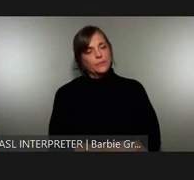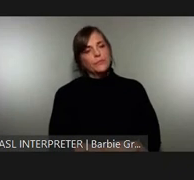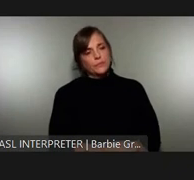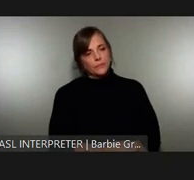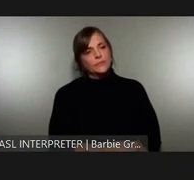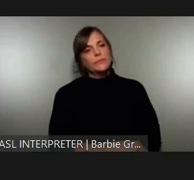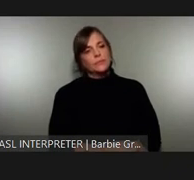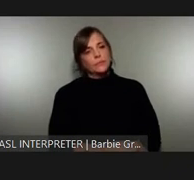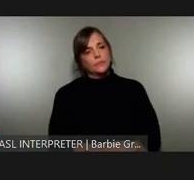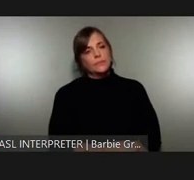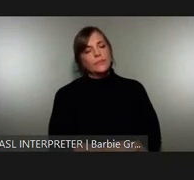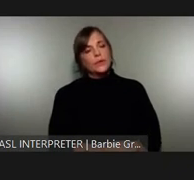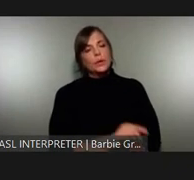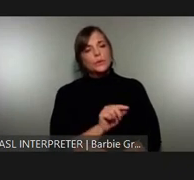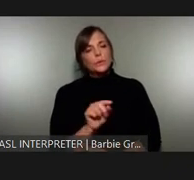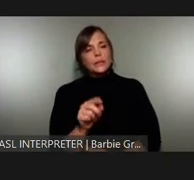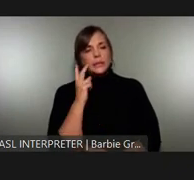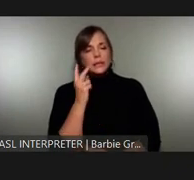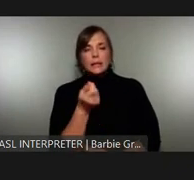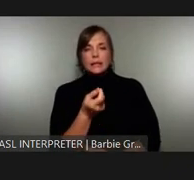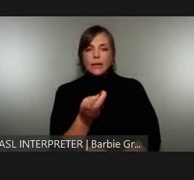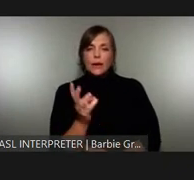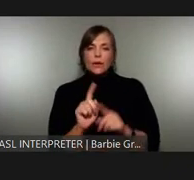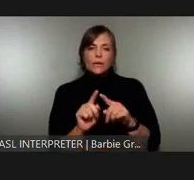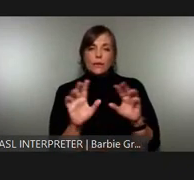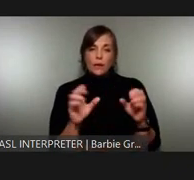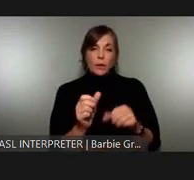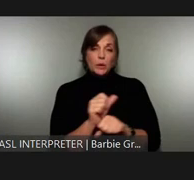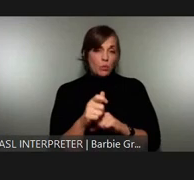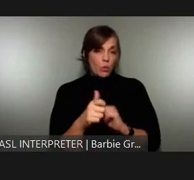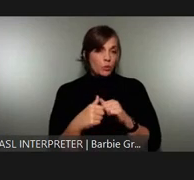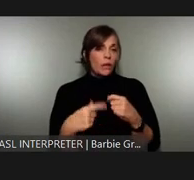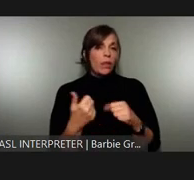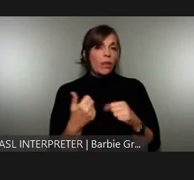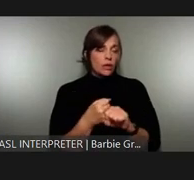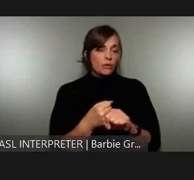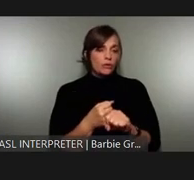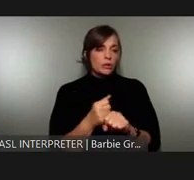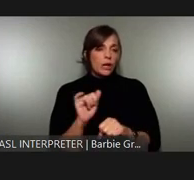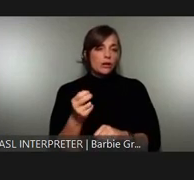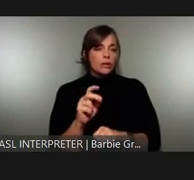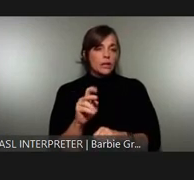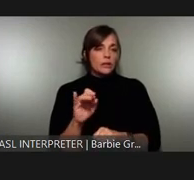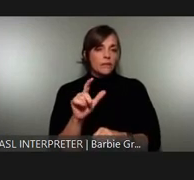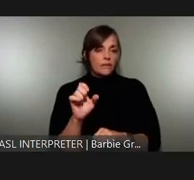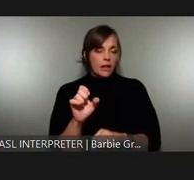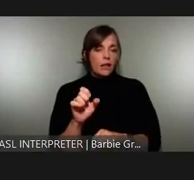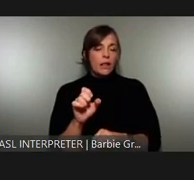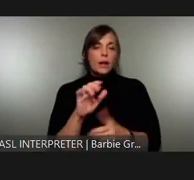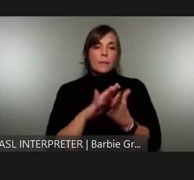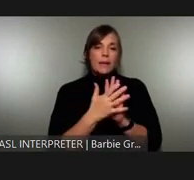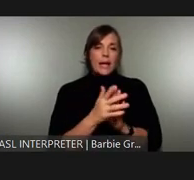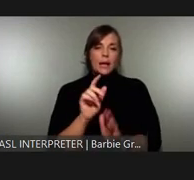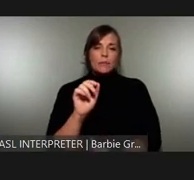we've had the privilege to work with over the last 10 years. In Jacksonville, the agency that went on to become Transit System